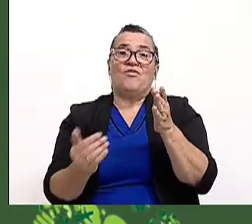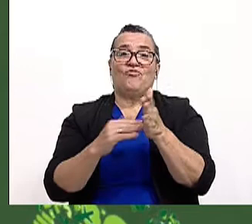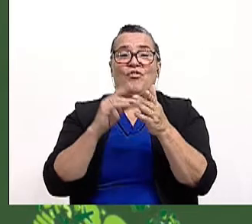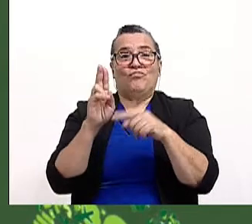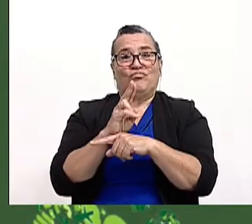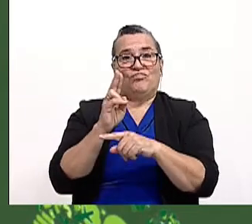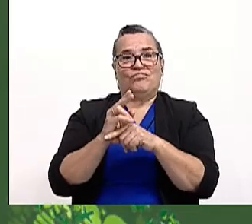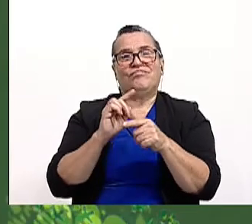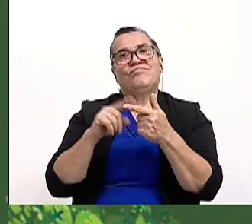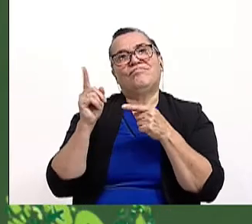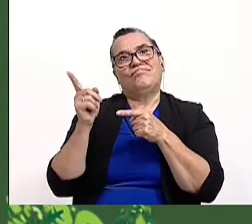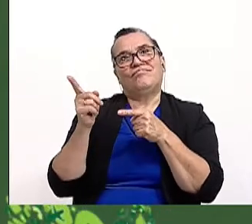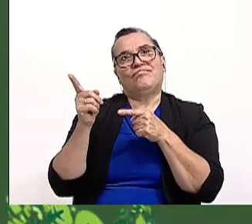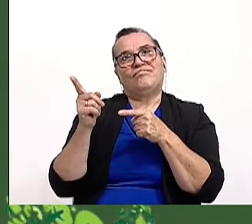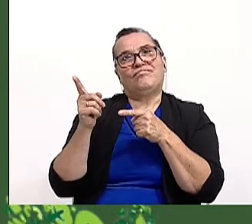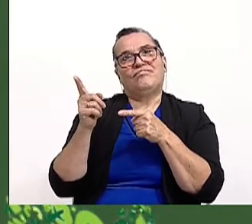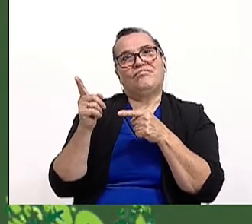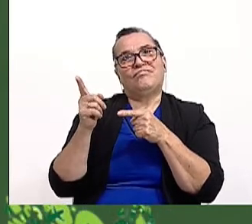last word.